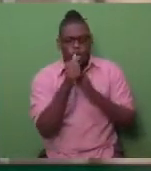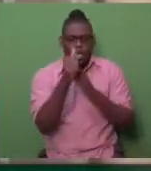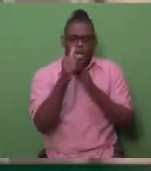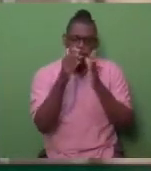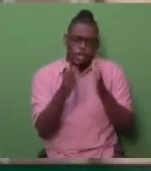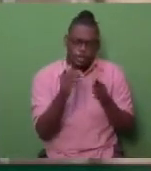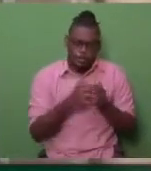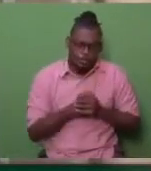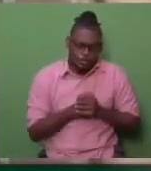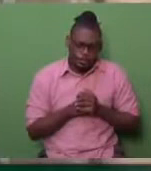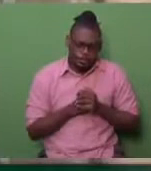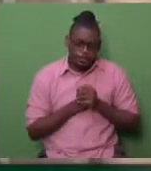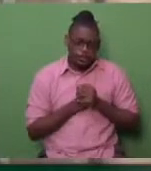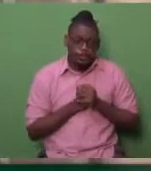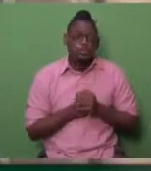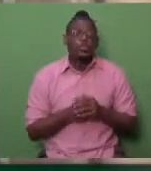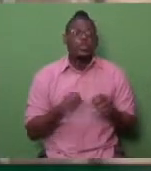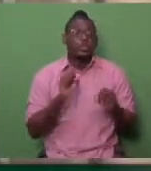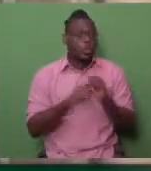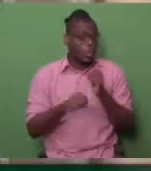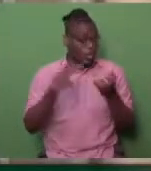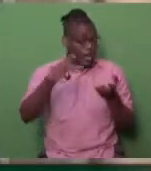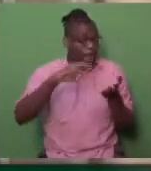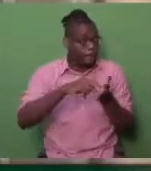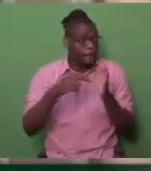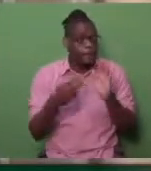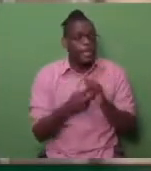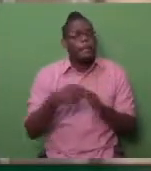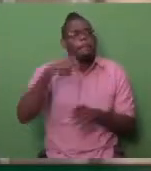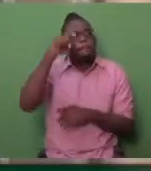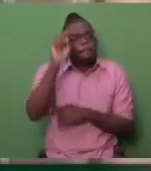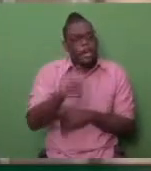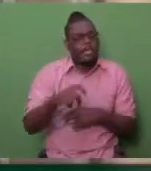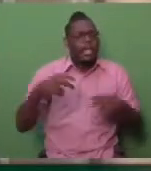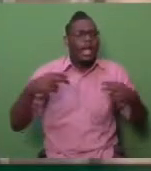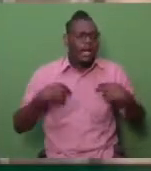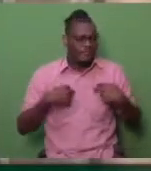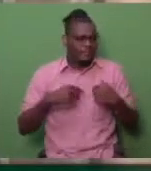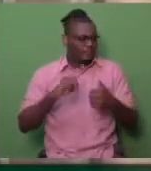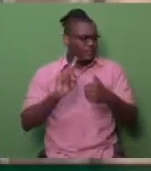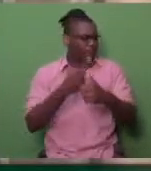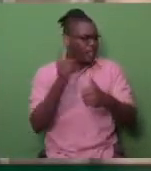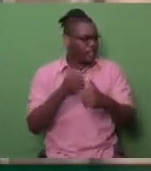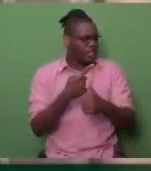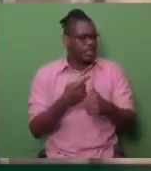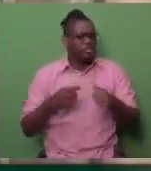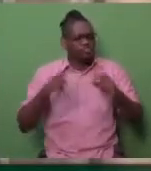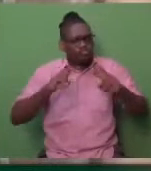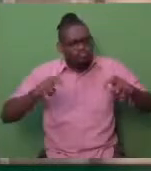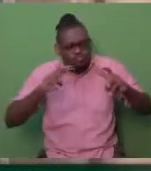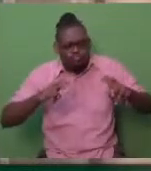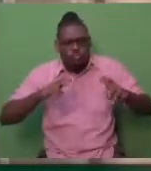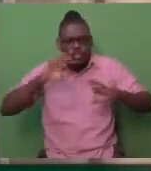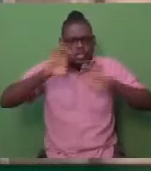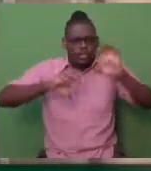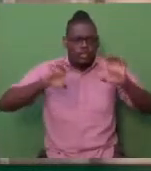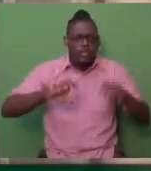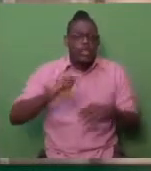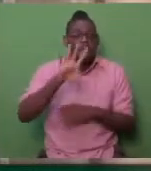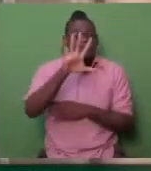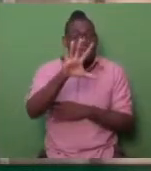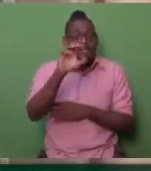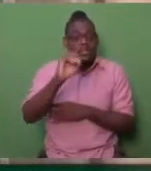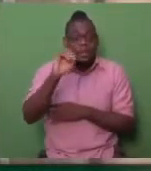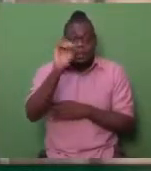have to be valued, would have to be valued in order for the tax to be implemented. Today, the minister cannot tell